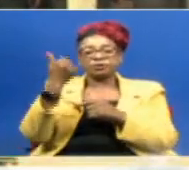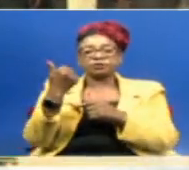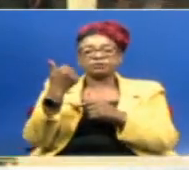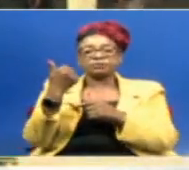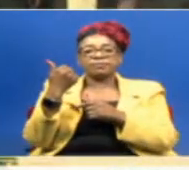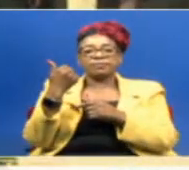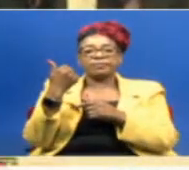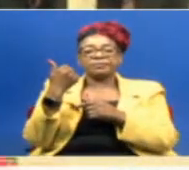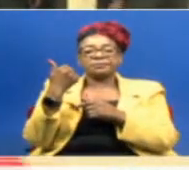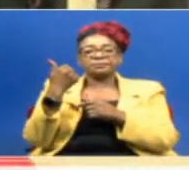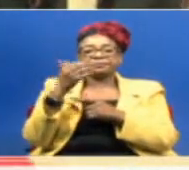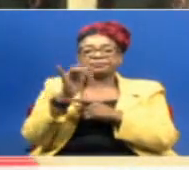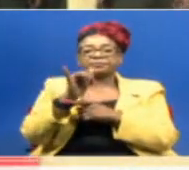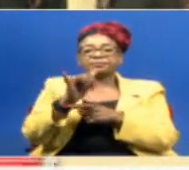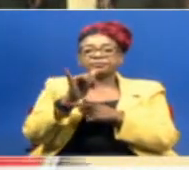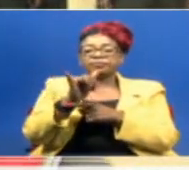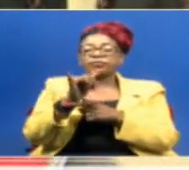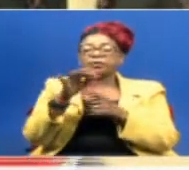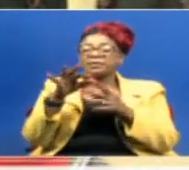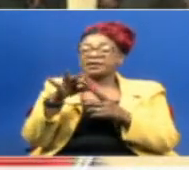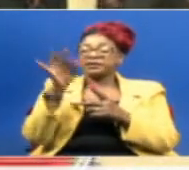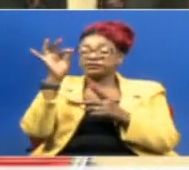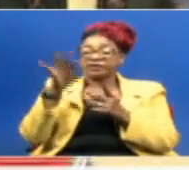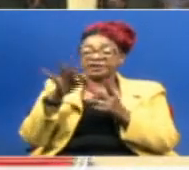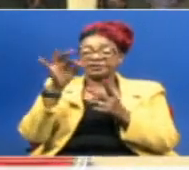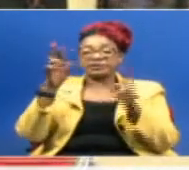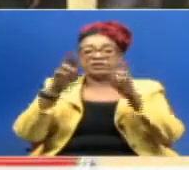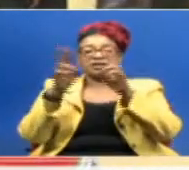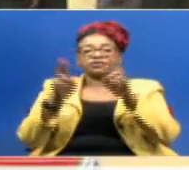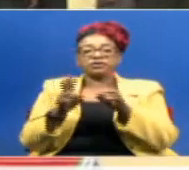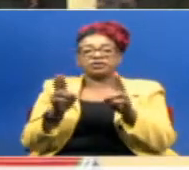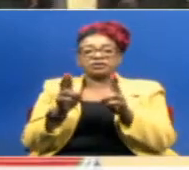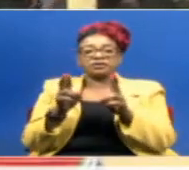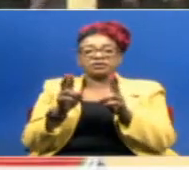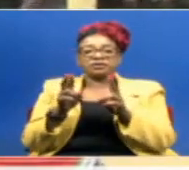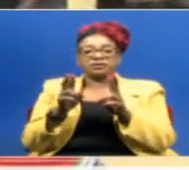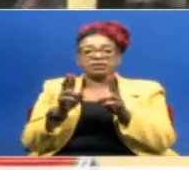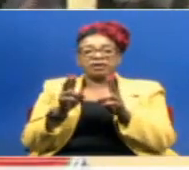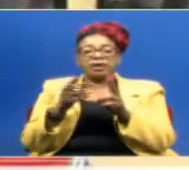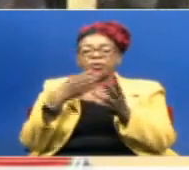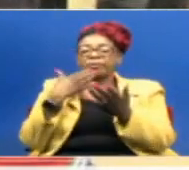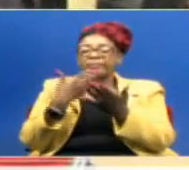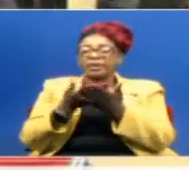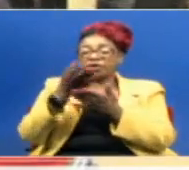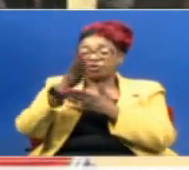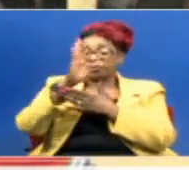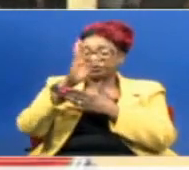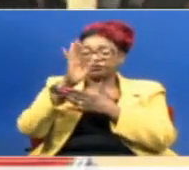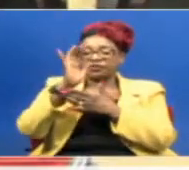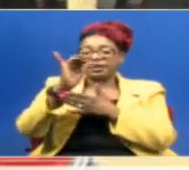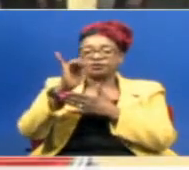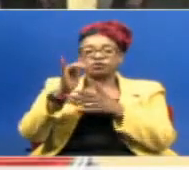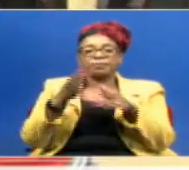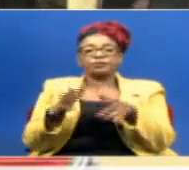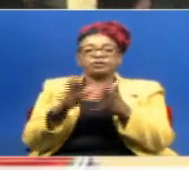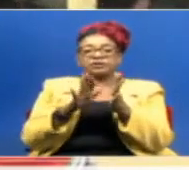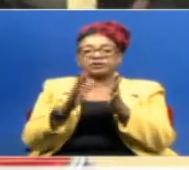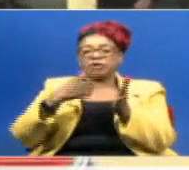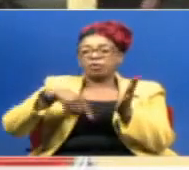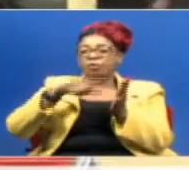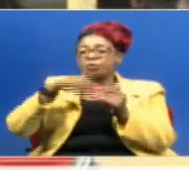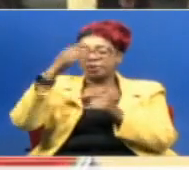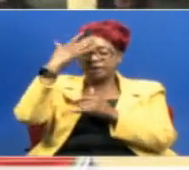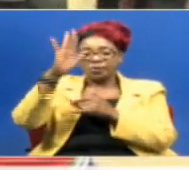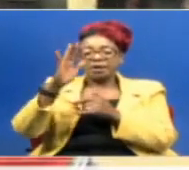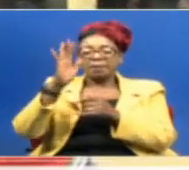hiyo ni kutambulika hata kimataifa. Na tunashukuru Mungu sana kwa nafasi hiyo, na tunajua kwamba mambo mengi mazuri